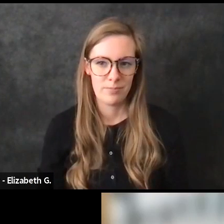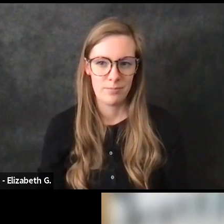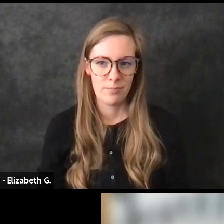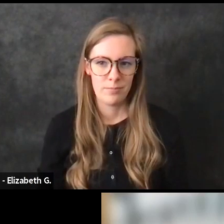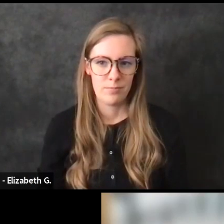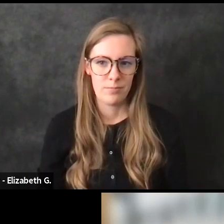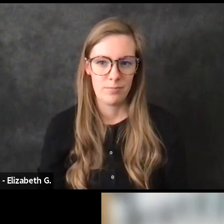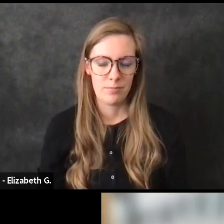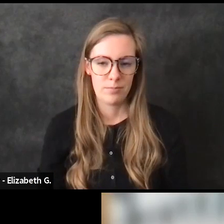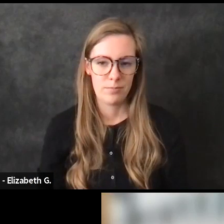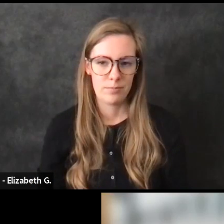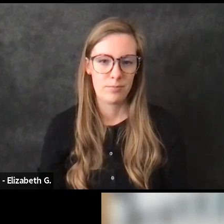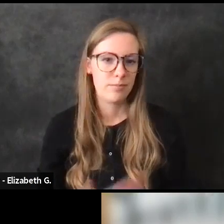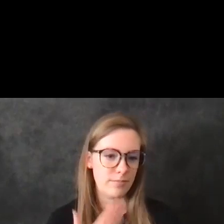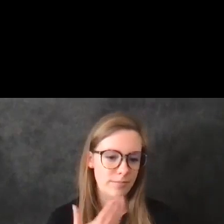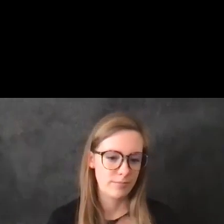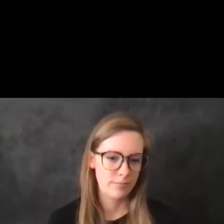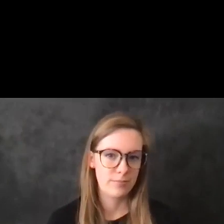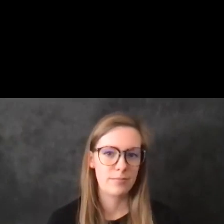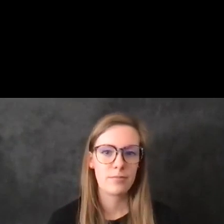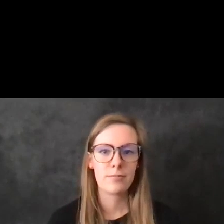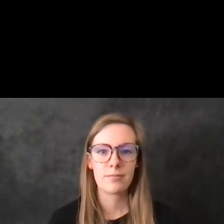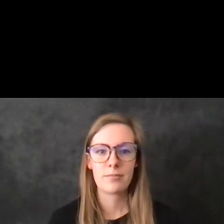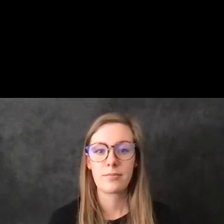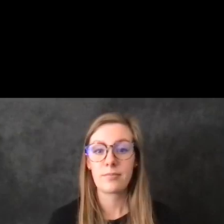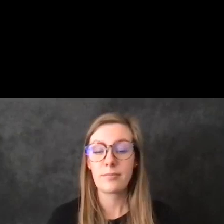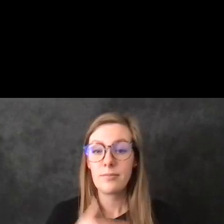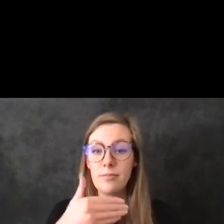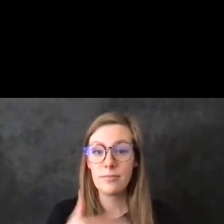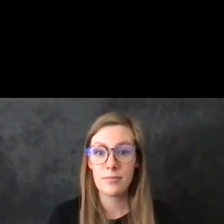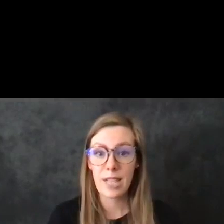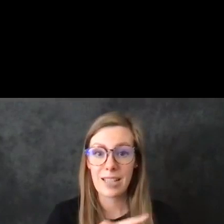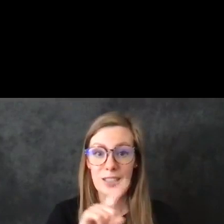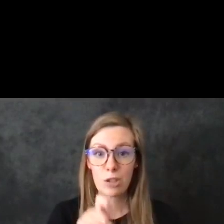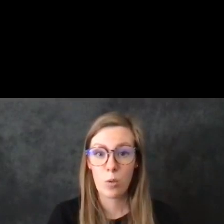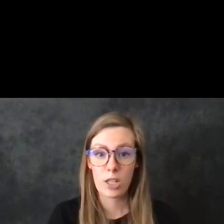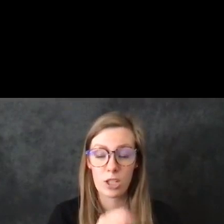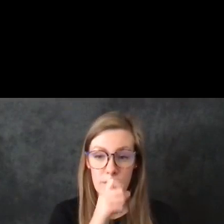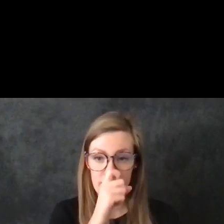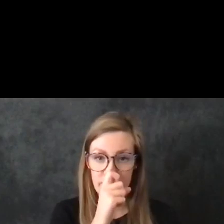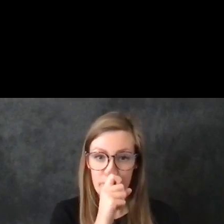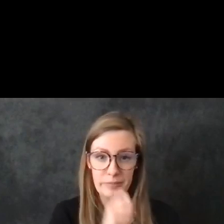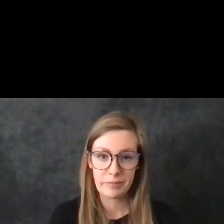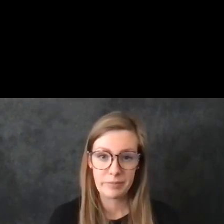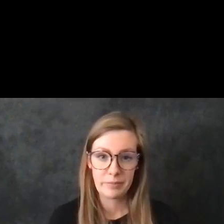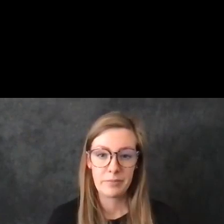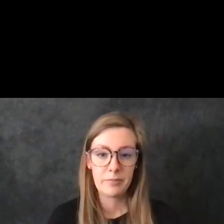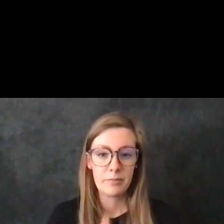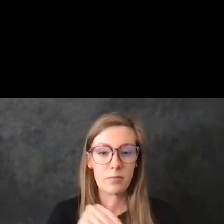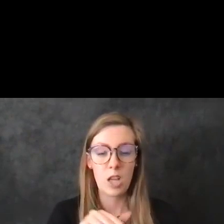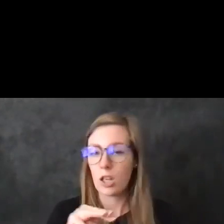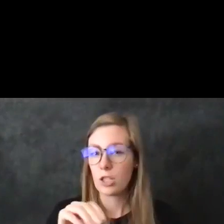Okay, well, thank you very much. This next question I'm going to direct to Dr. Mase.